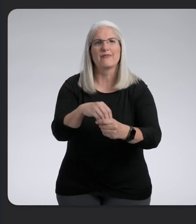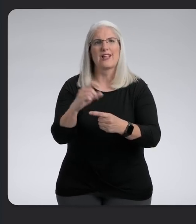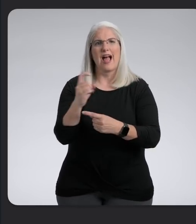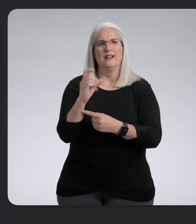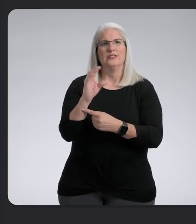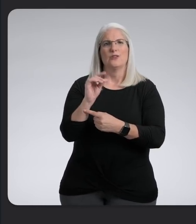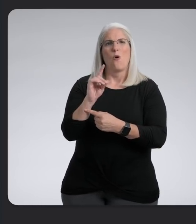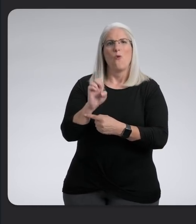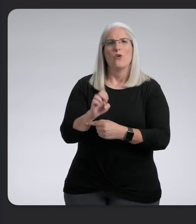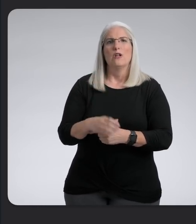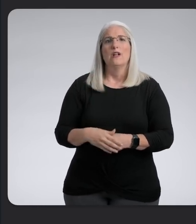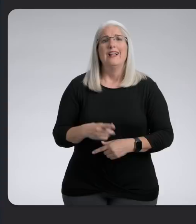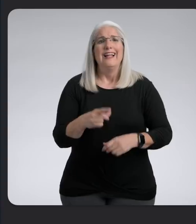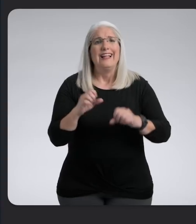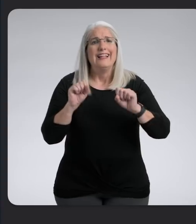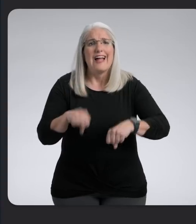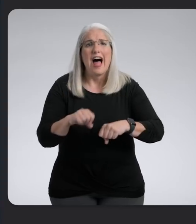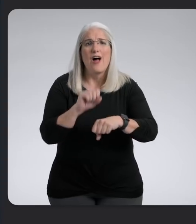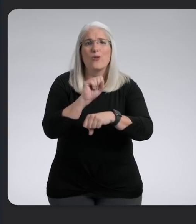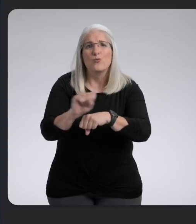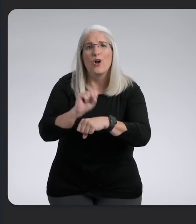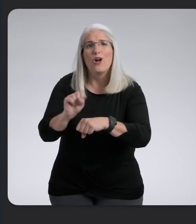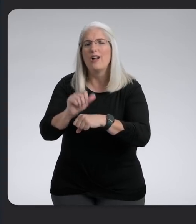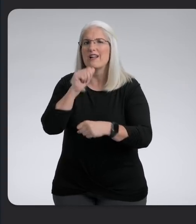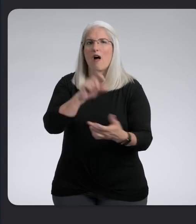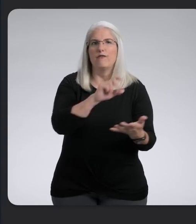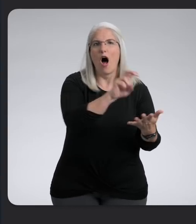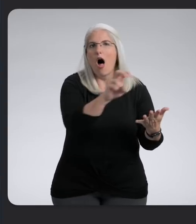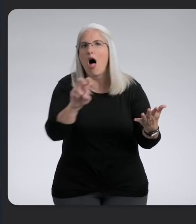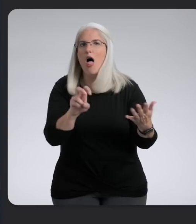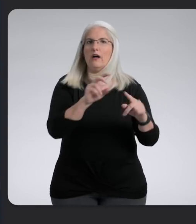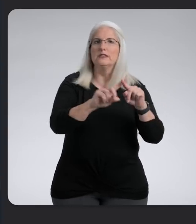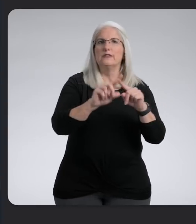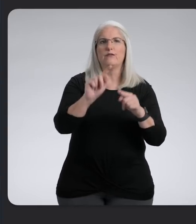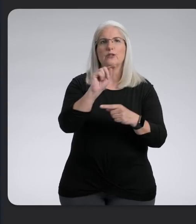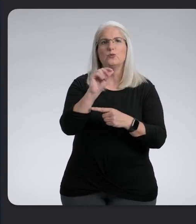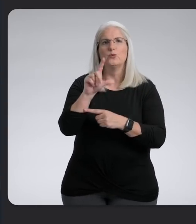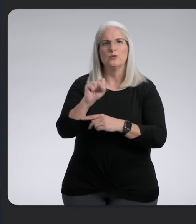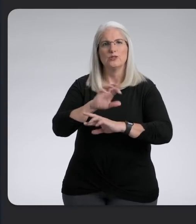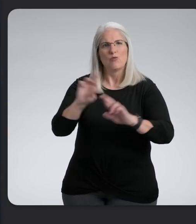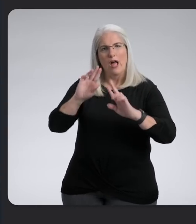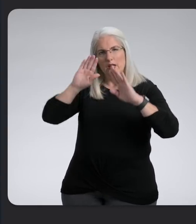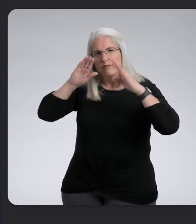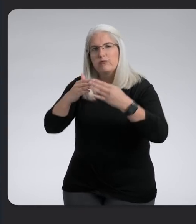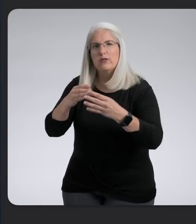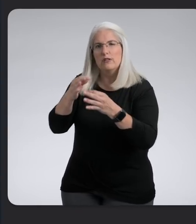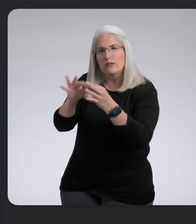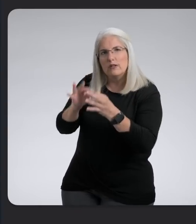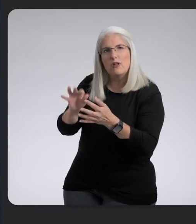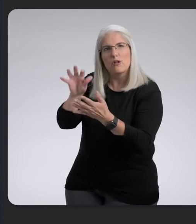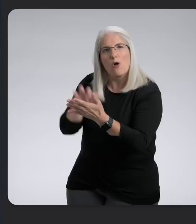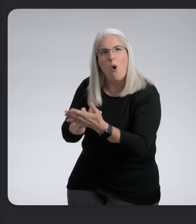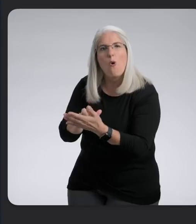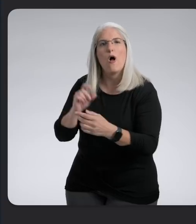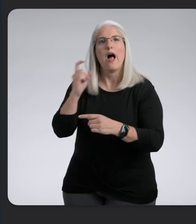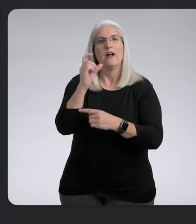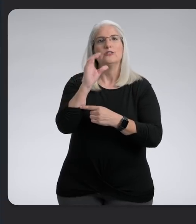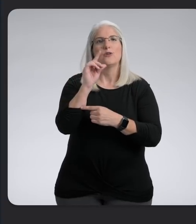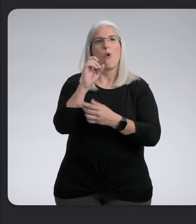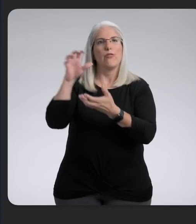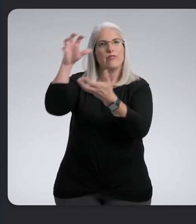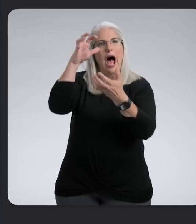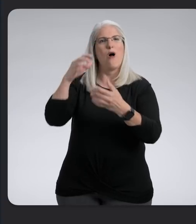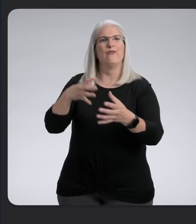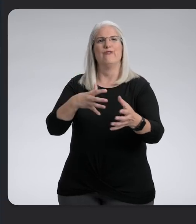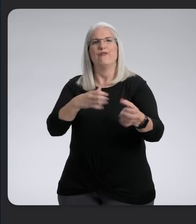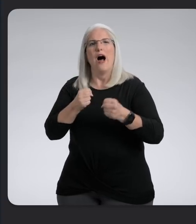can work without switching tools, and you can stay focused on your code. Xcode Cloud is the quickest, easiest way to build, test,